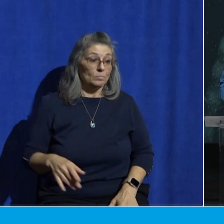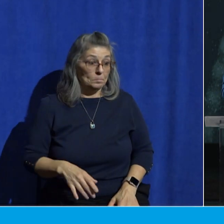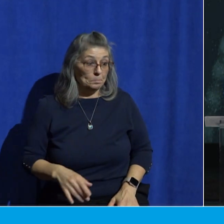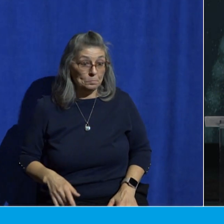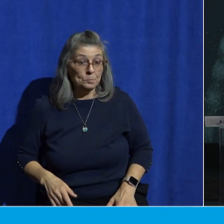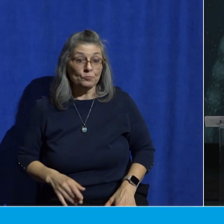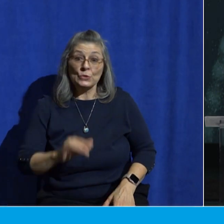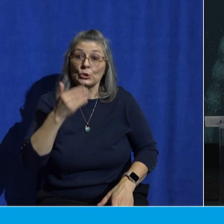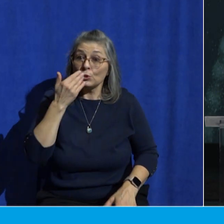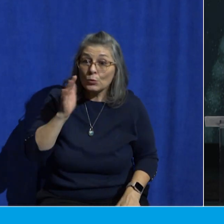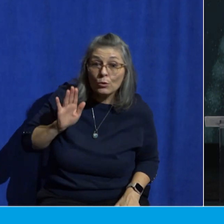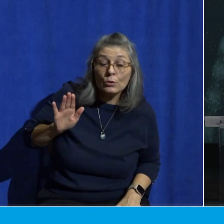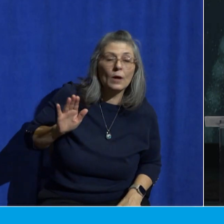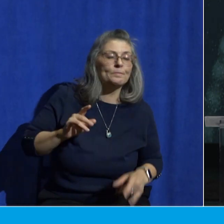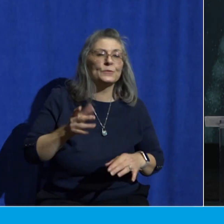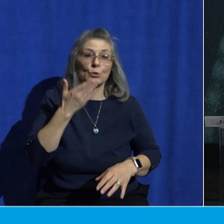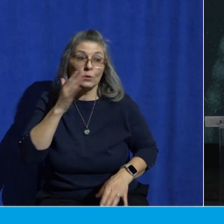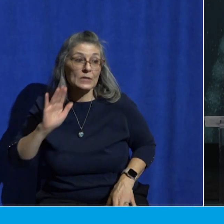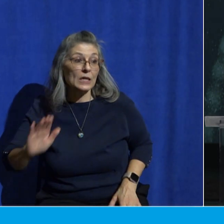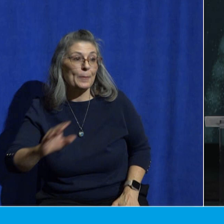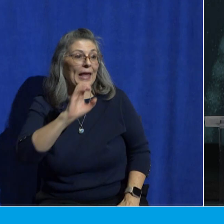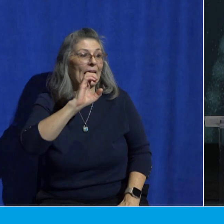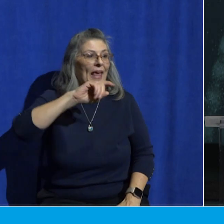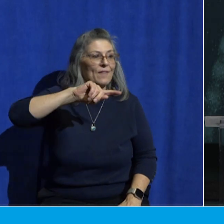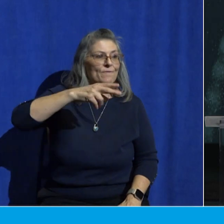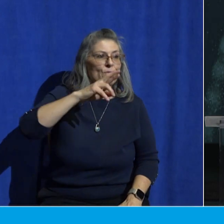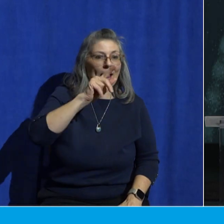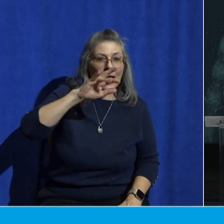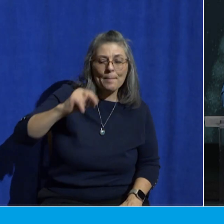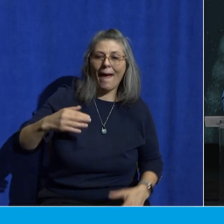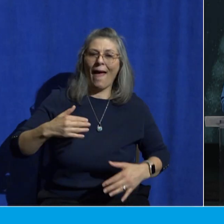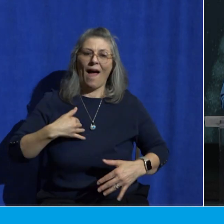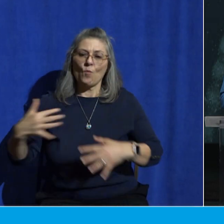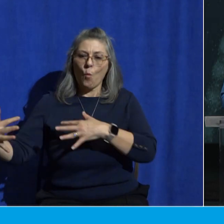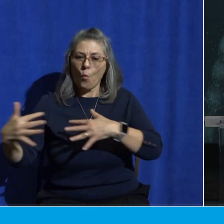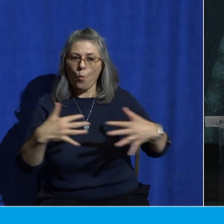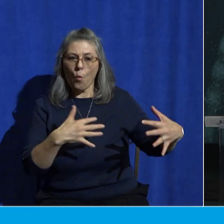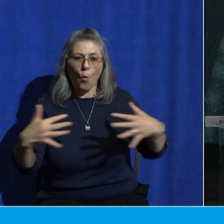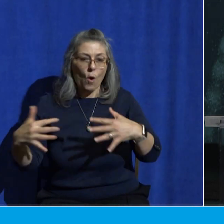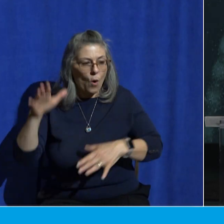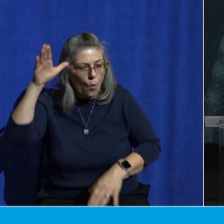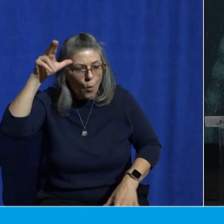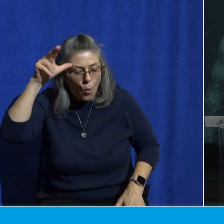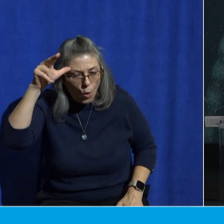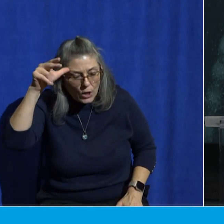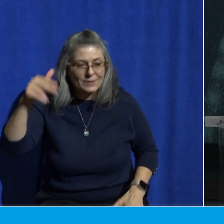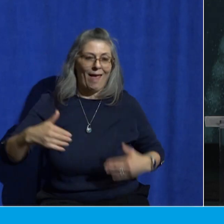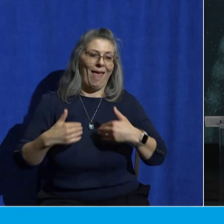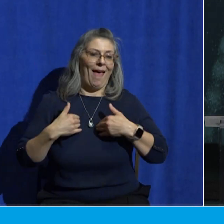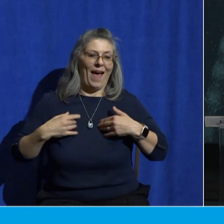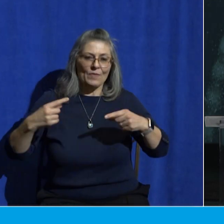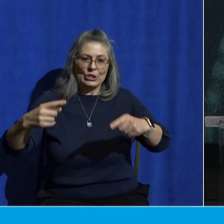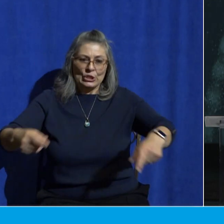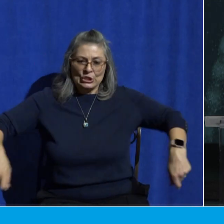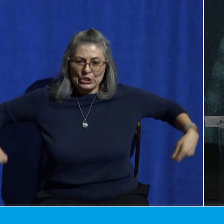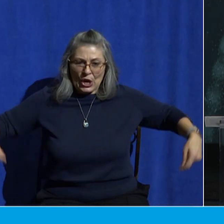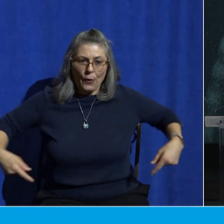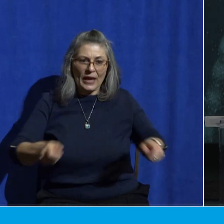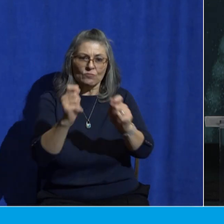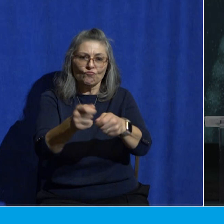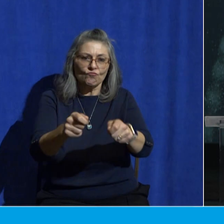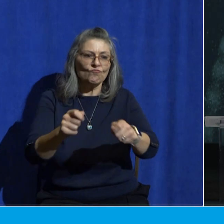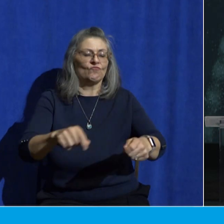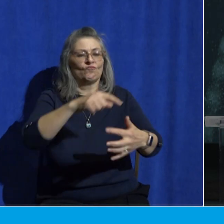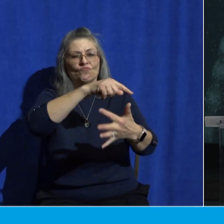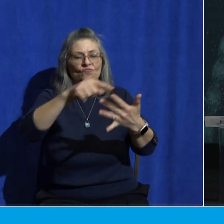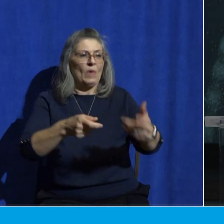shall be cut off. He shall speak peace to the nations. His rule shall be from sea to sea and from the river to the ends of the earth.